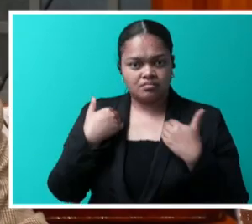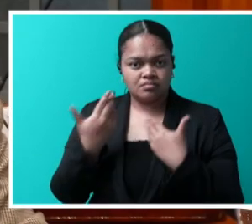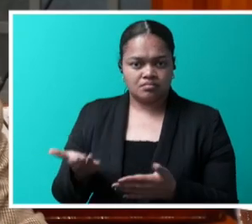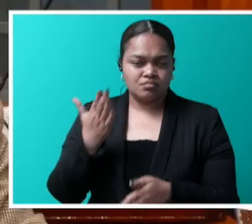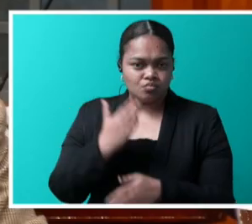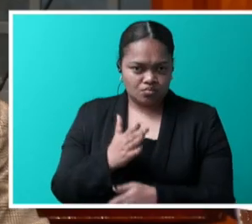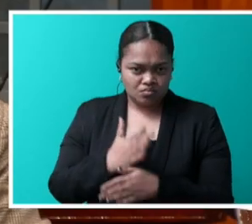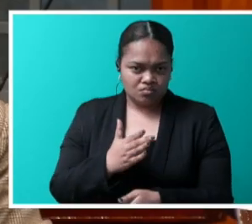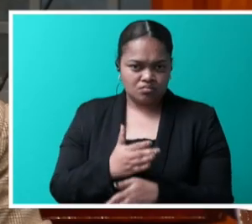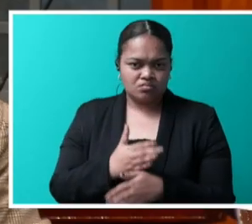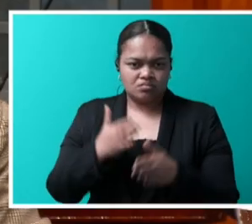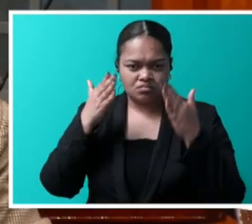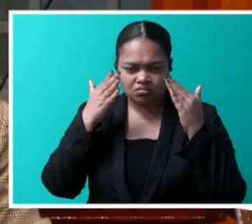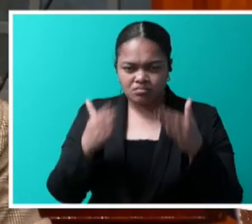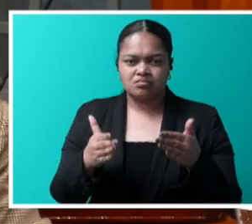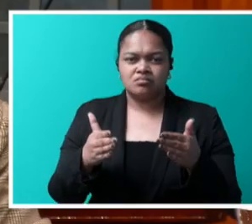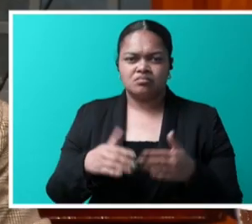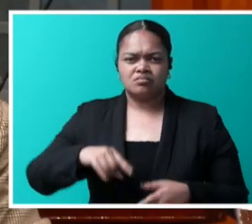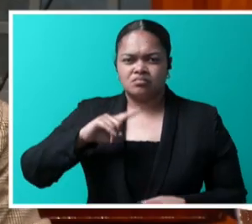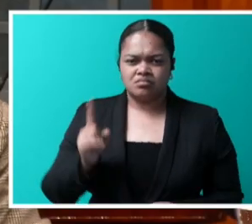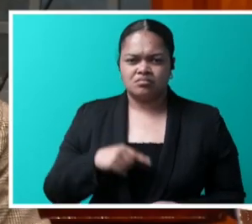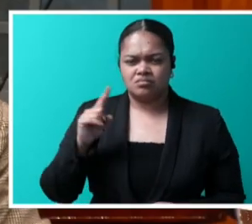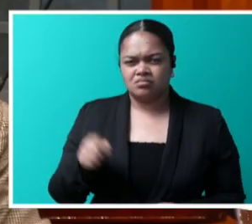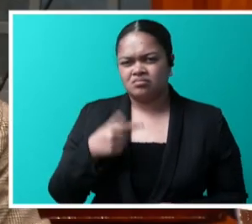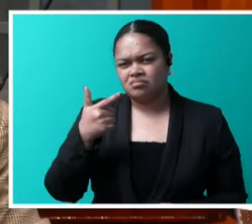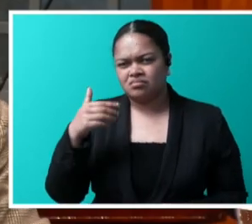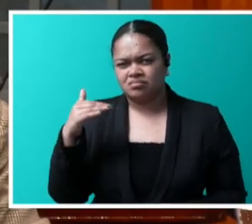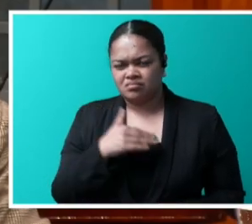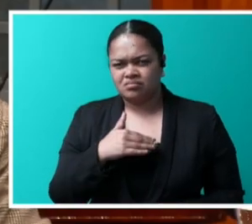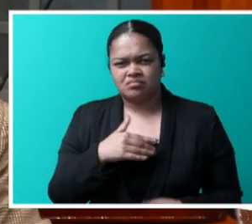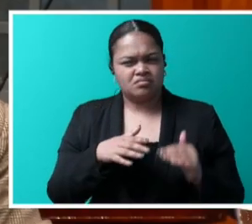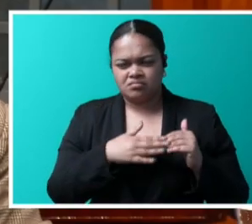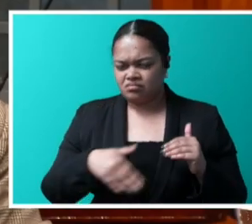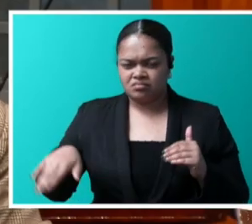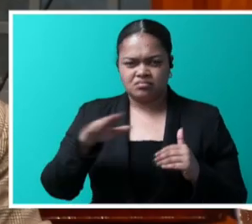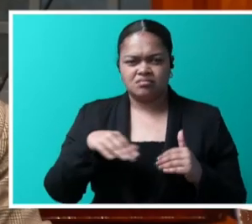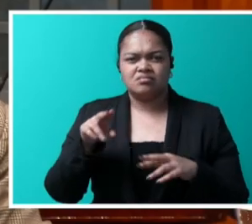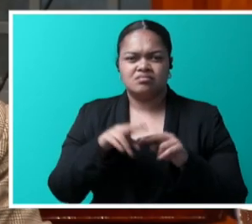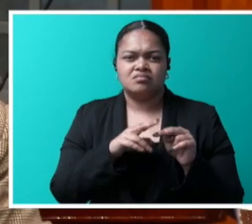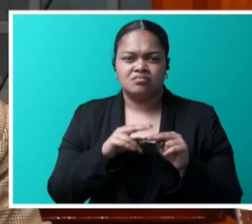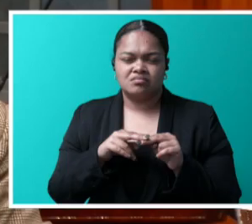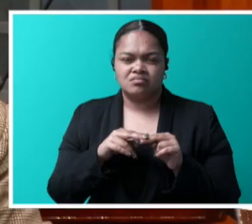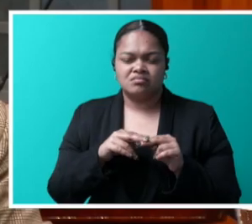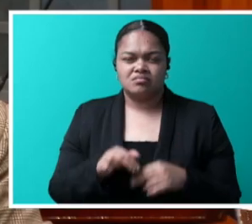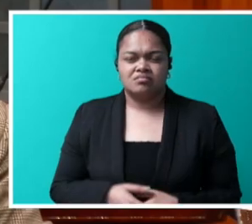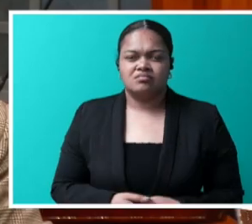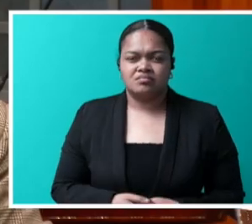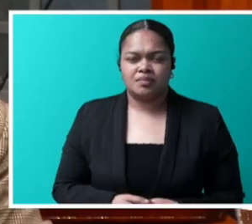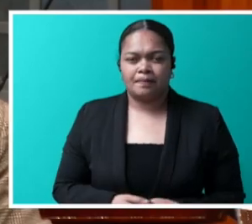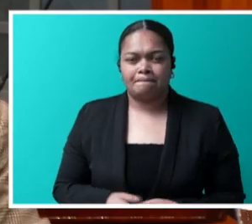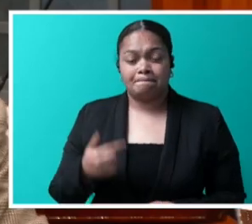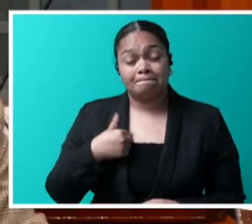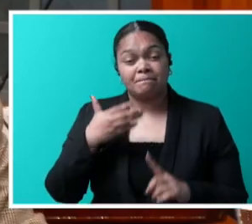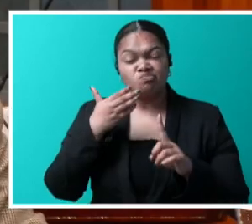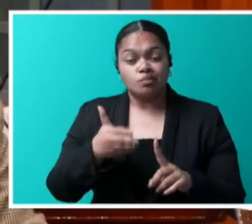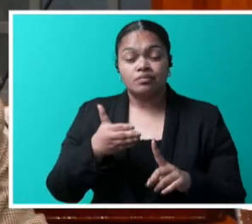with drilling 1,700 boreholes throughout Fiji. And let me be direct about this,